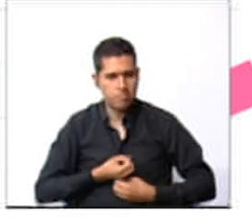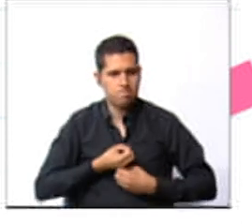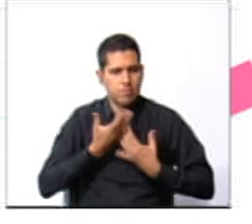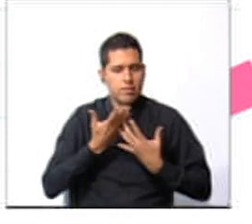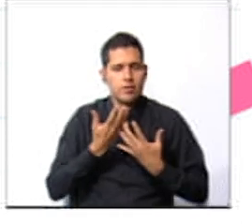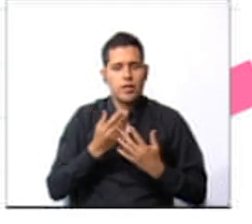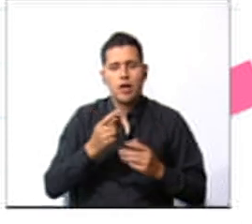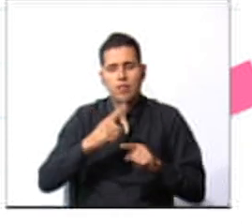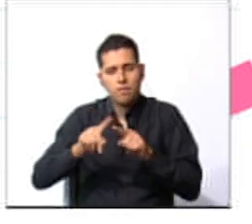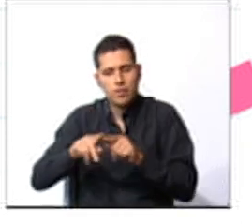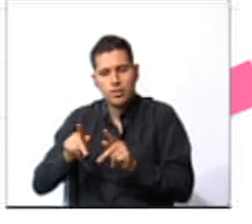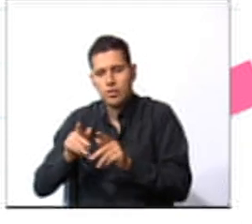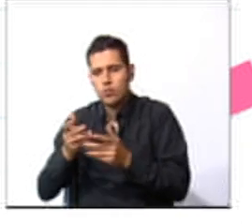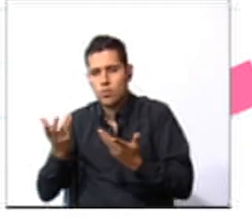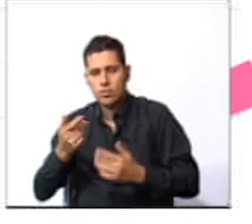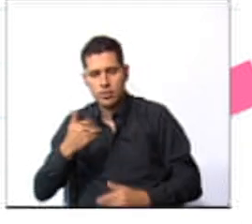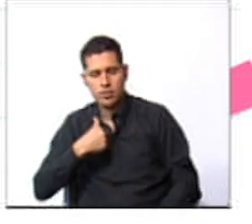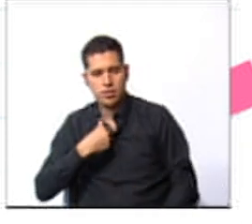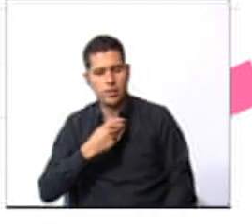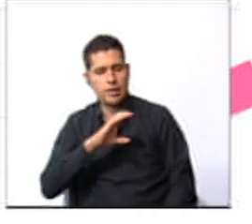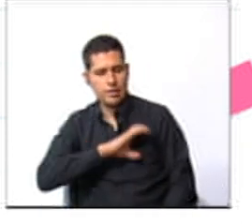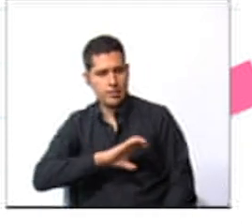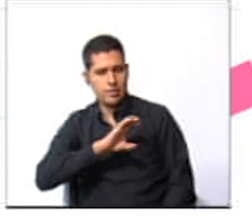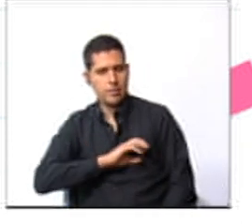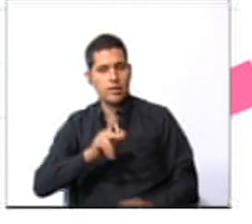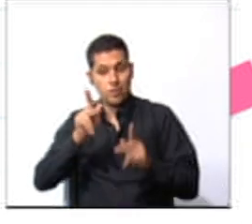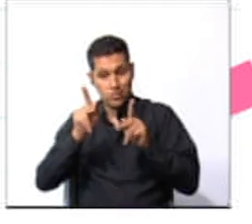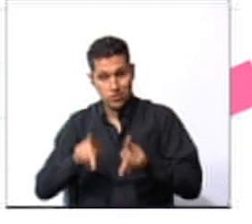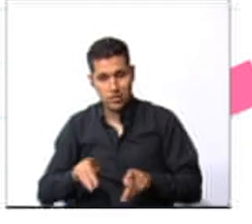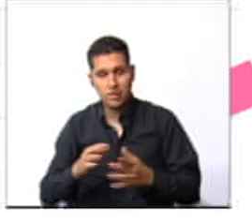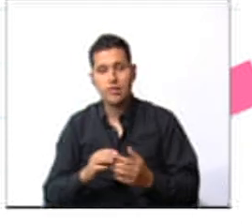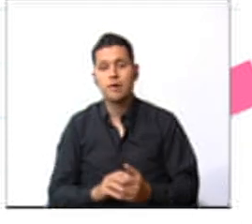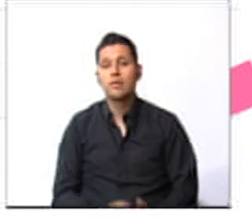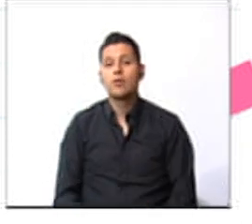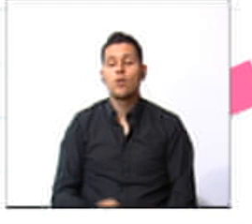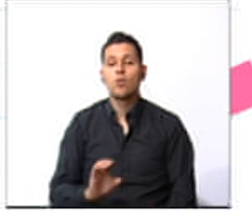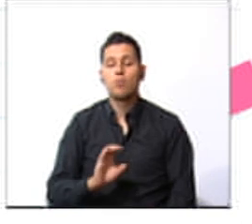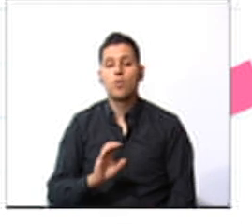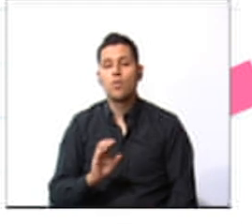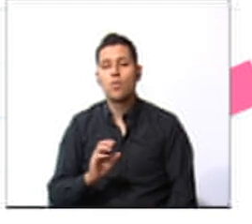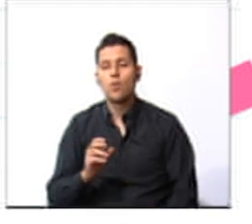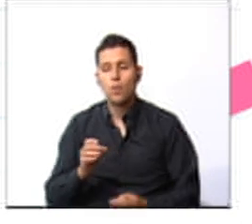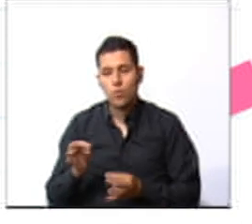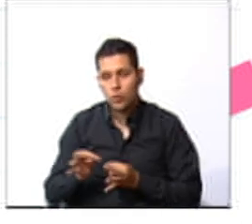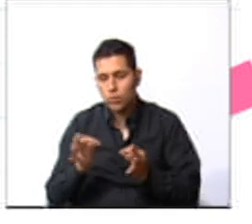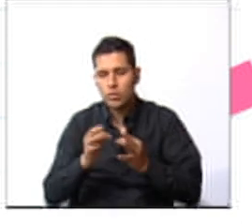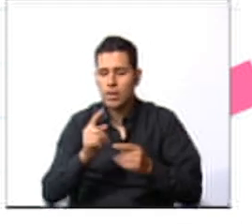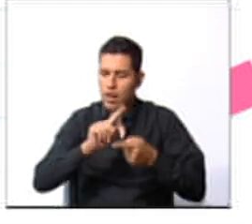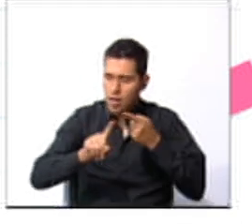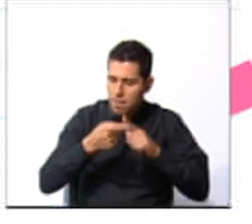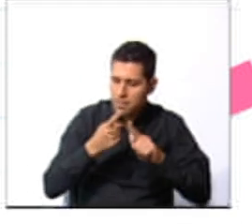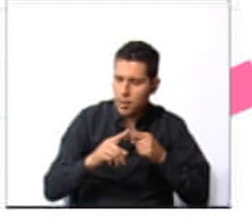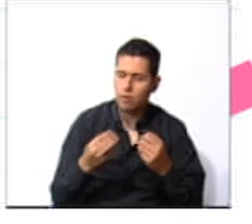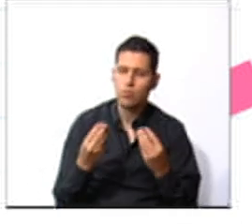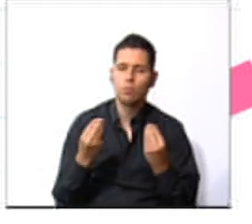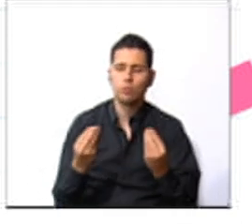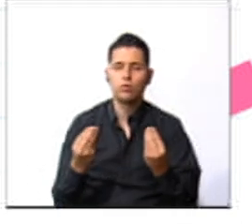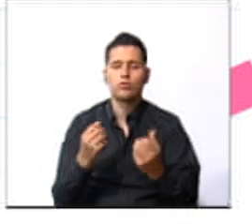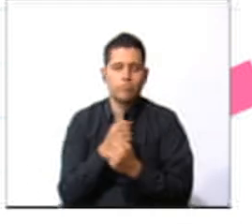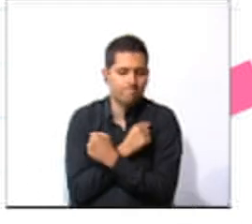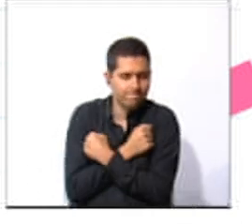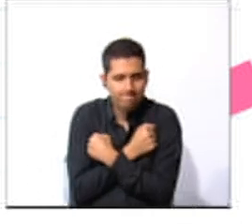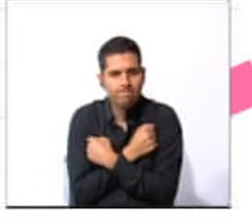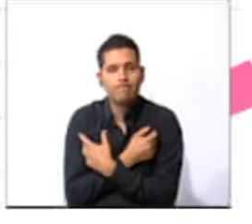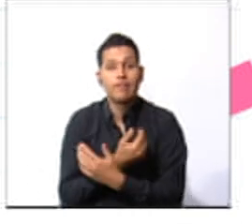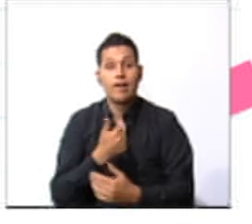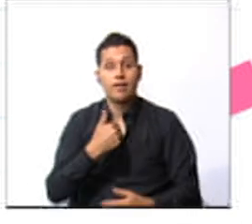hospitality. Costa Rica has become the tourist center of nature lovers and adventurers alike,